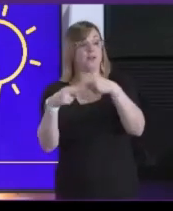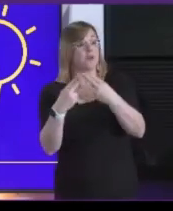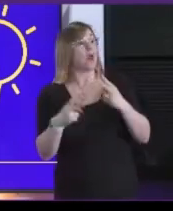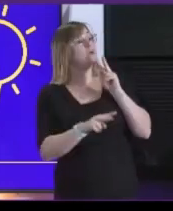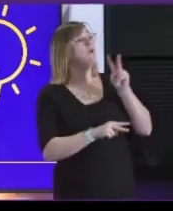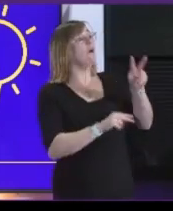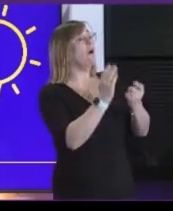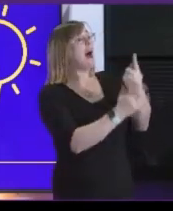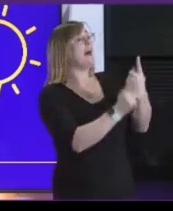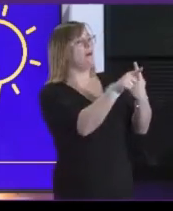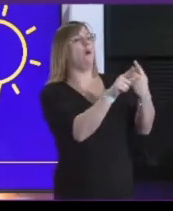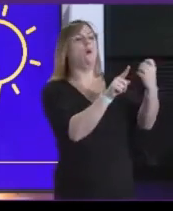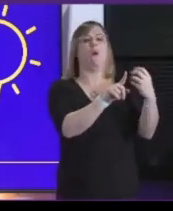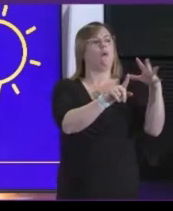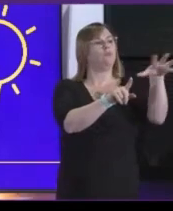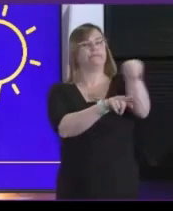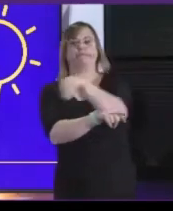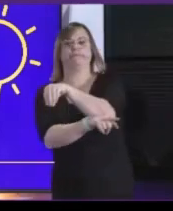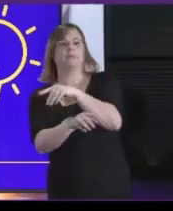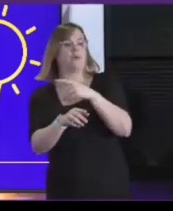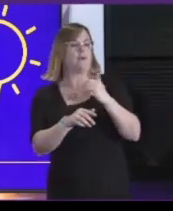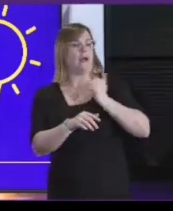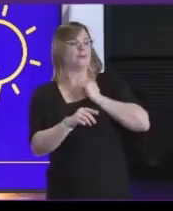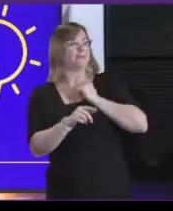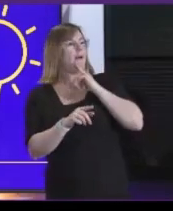influence what Canada does or should do,